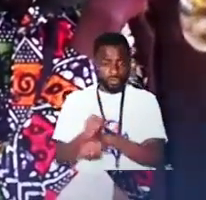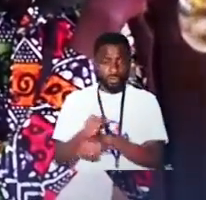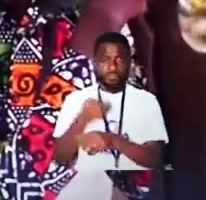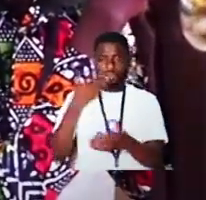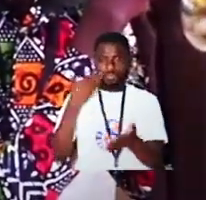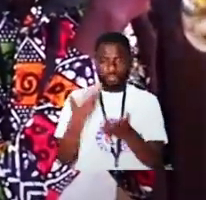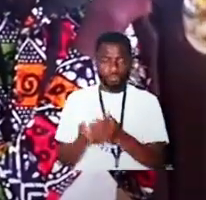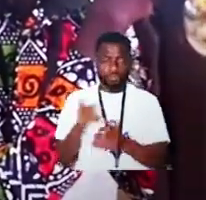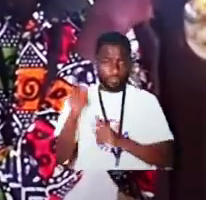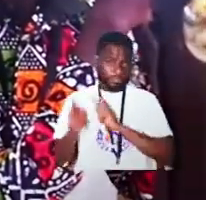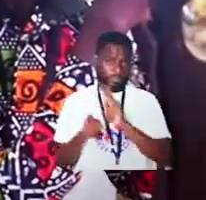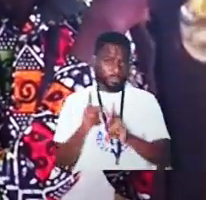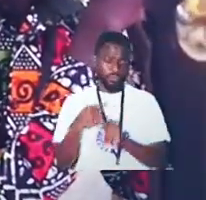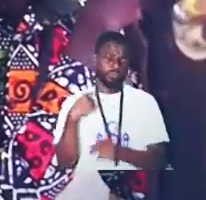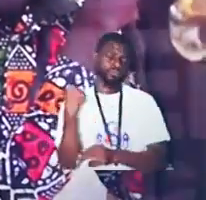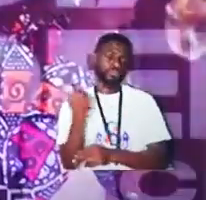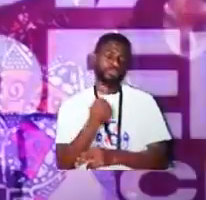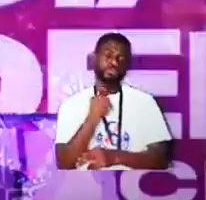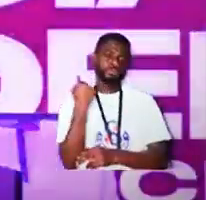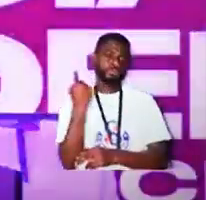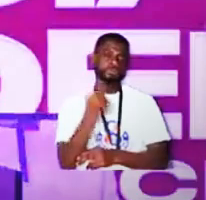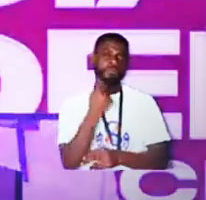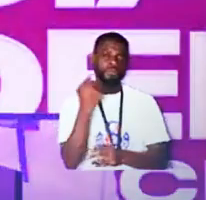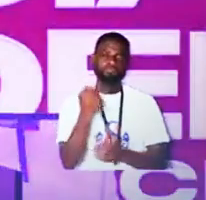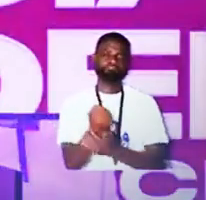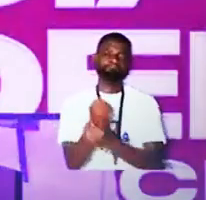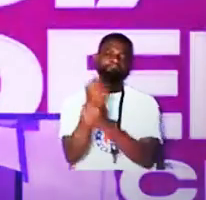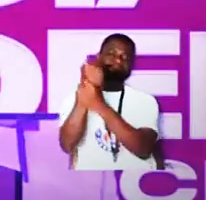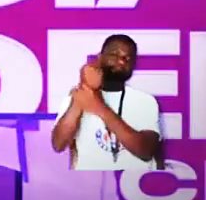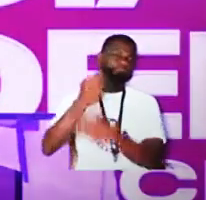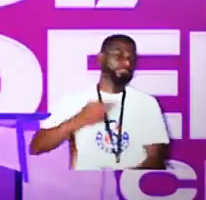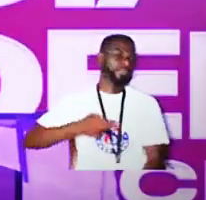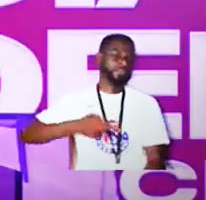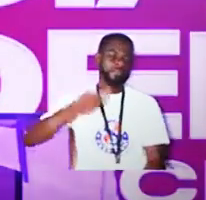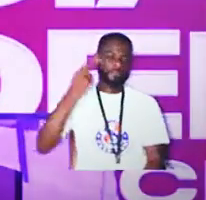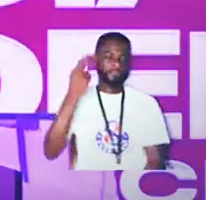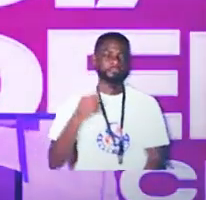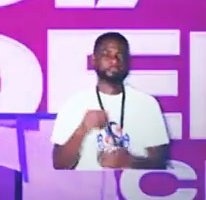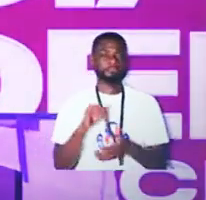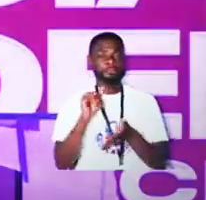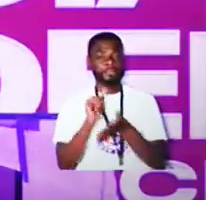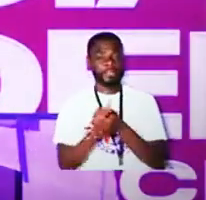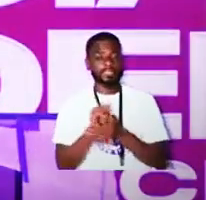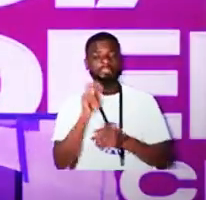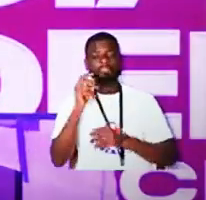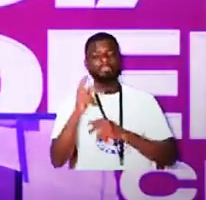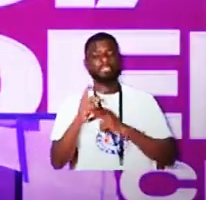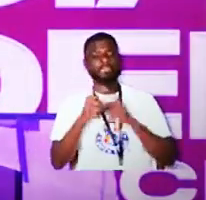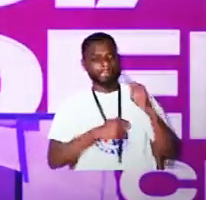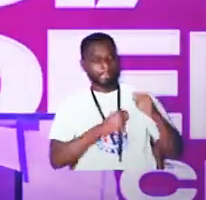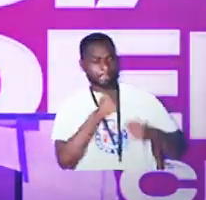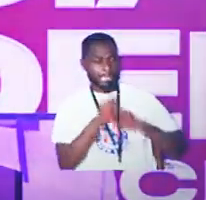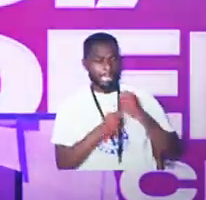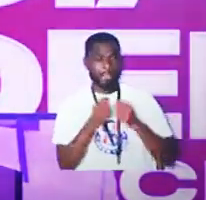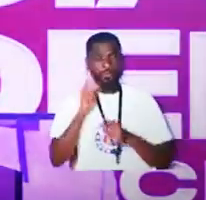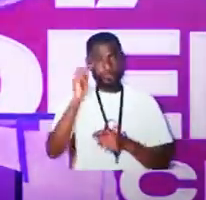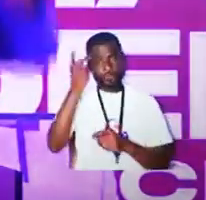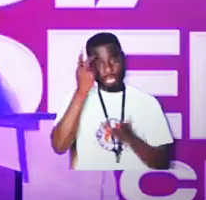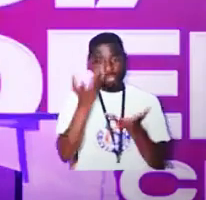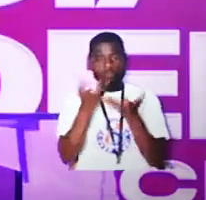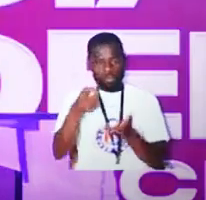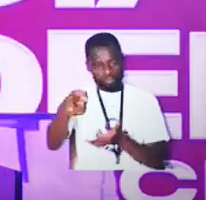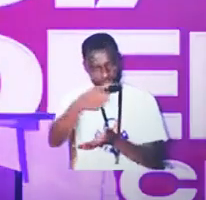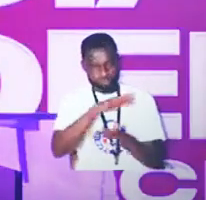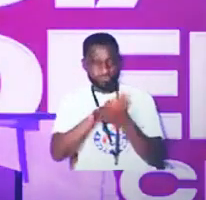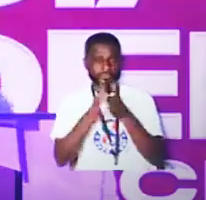a people, will always be held in high esteem. And that is the kind of politician that I want you to be.